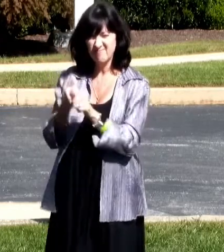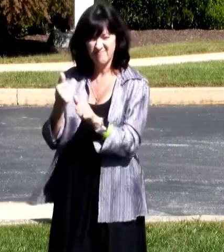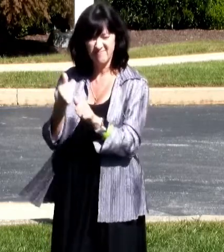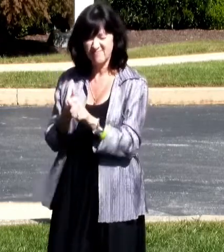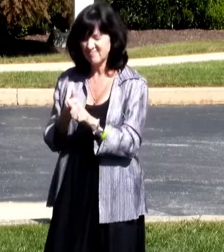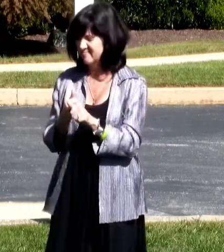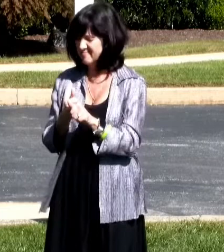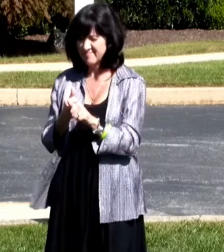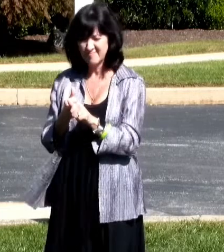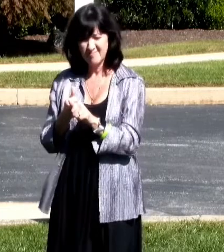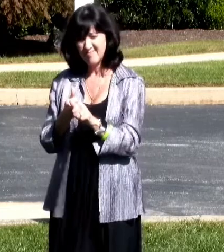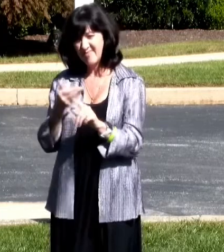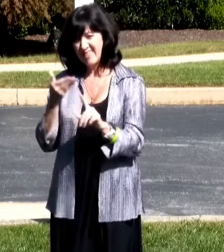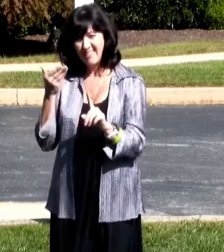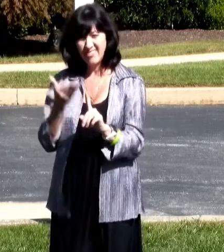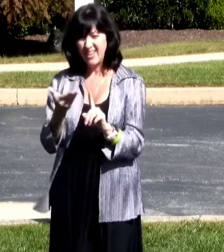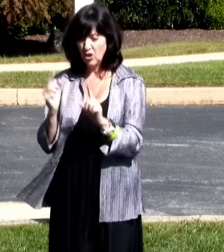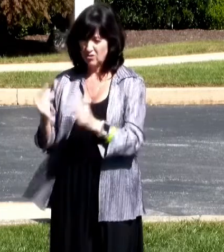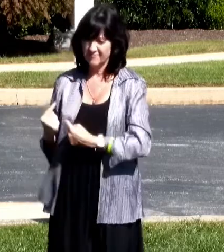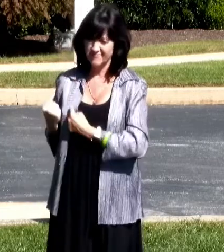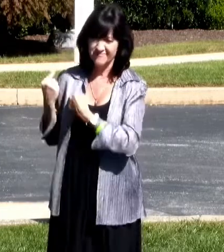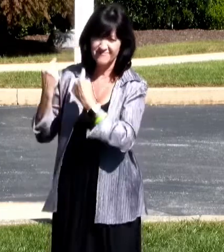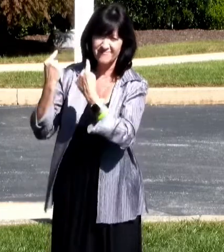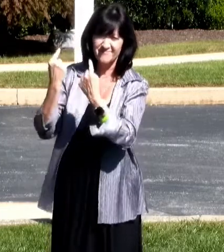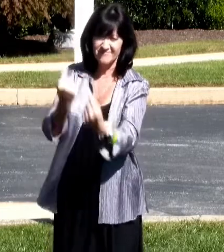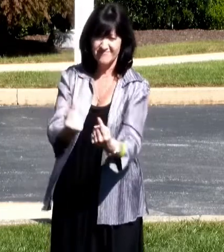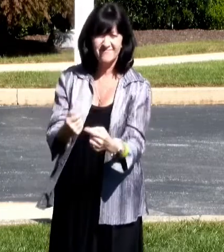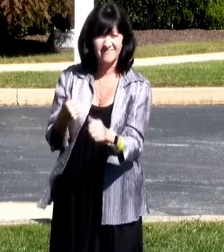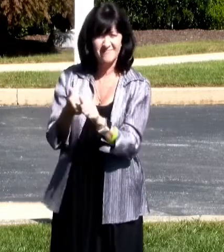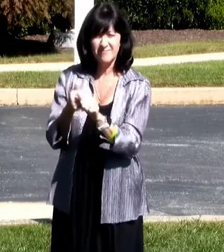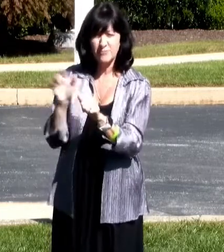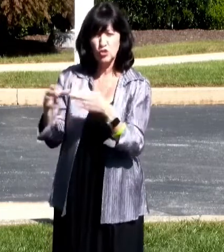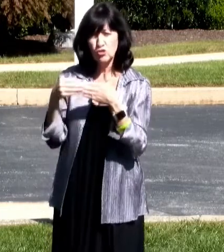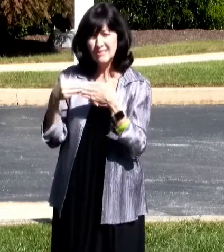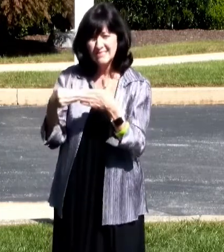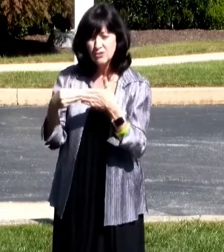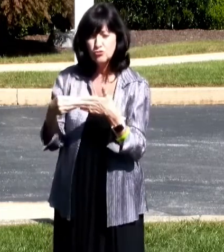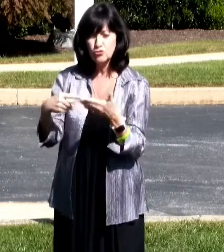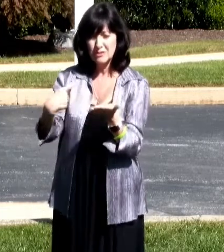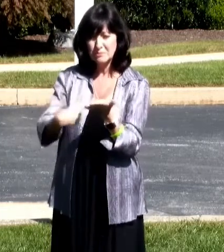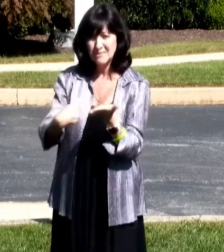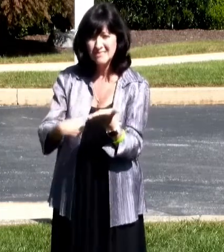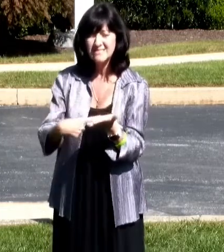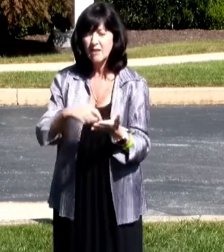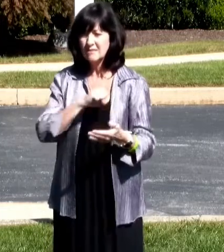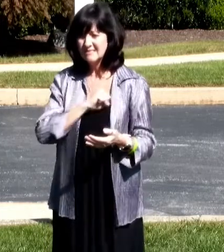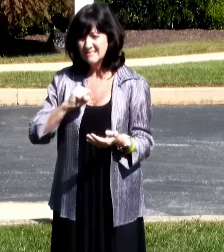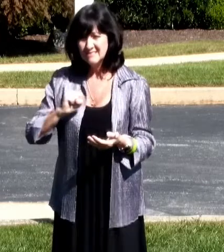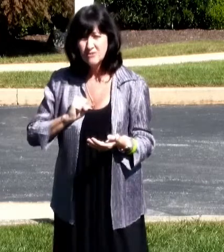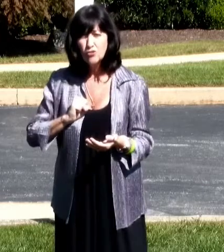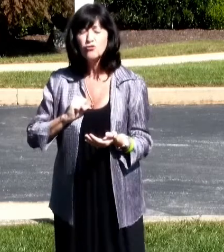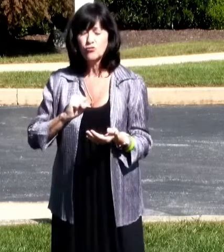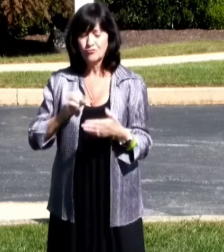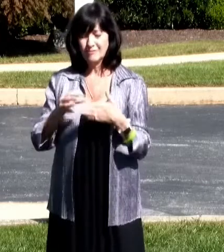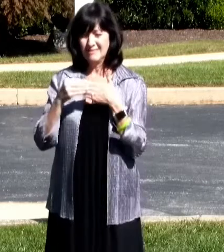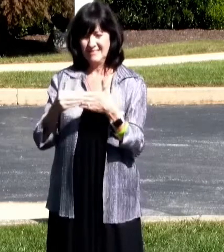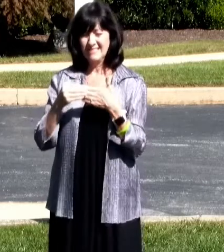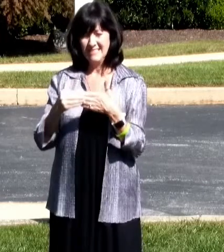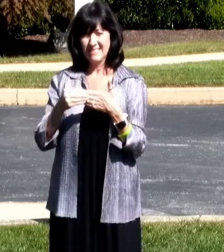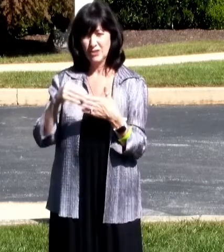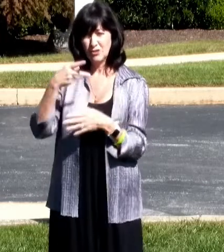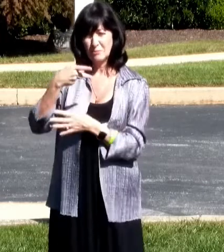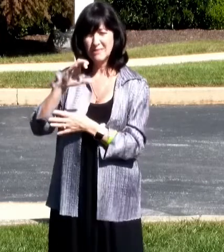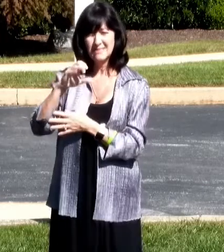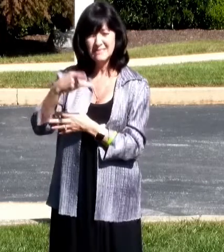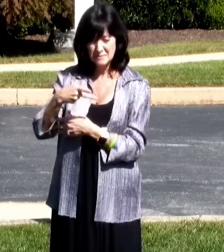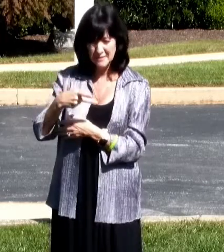right there along the way, every step of the way, meeting over and over again, discussing this with Senator Townsend and I, and leading the Primary Care Collaborative.